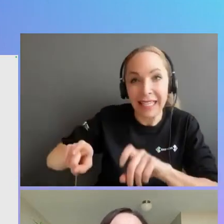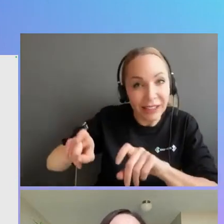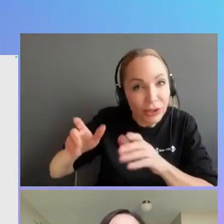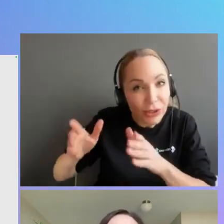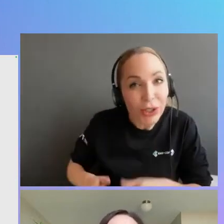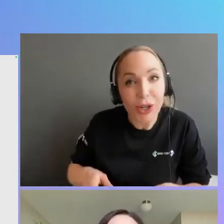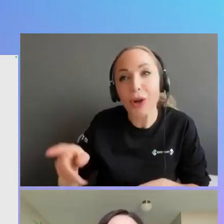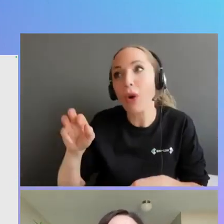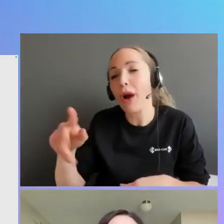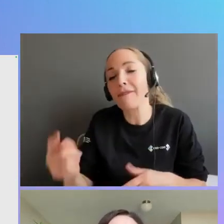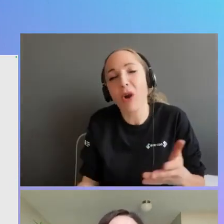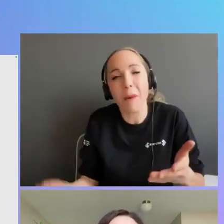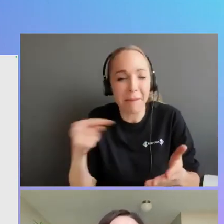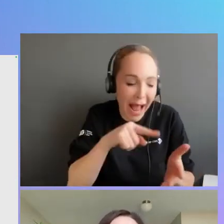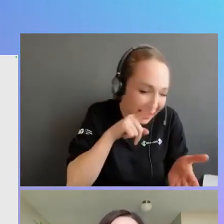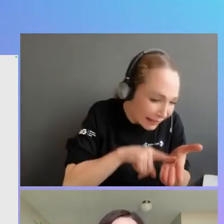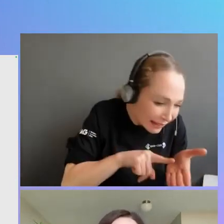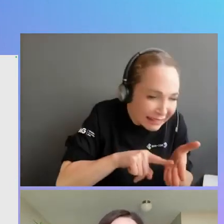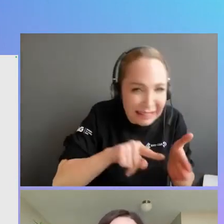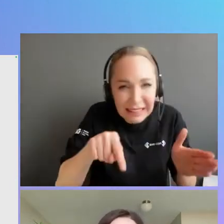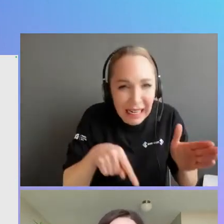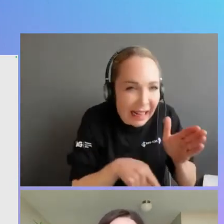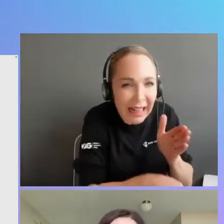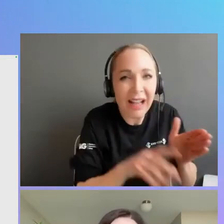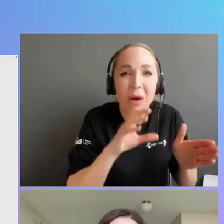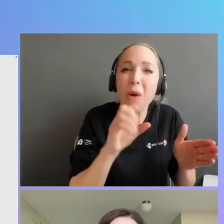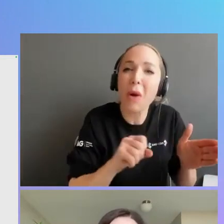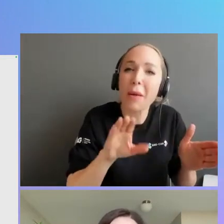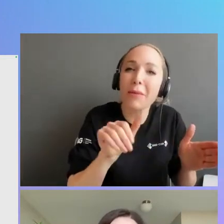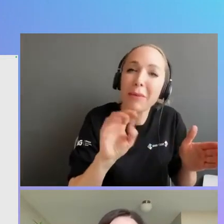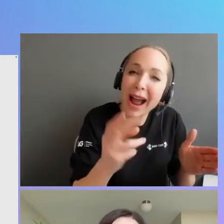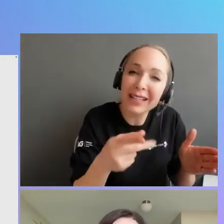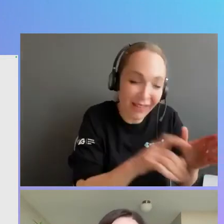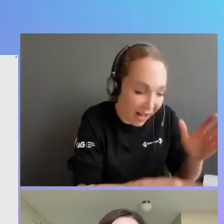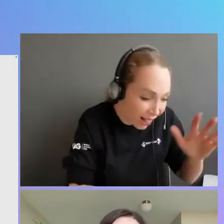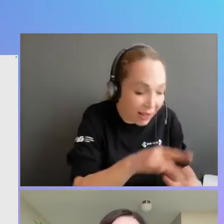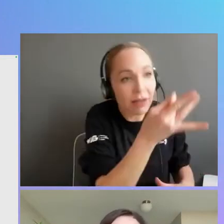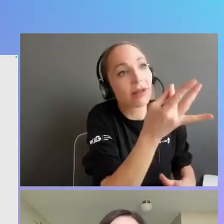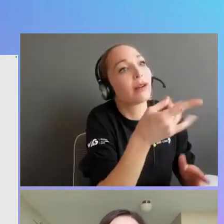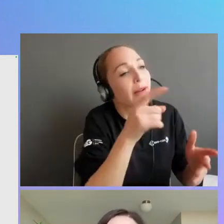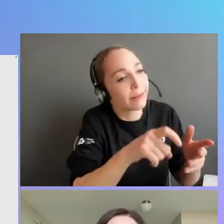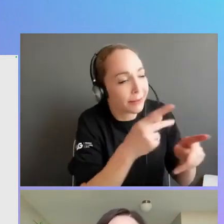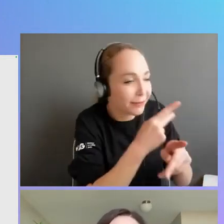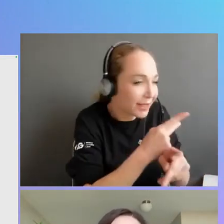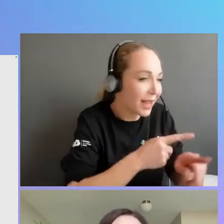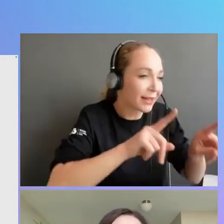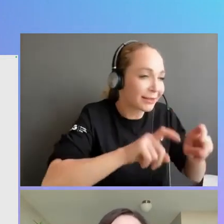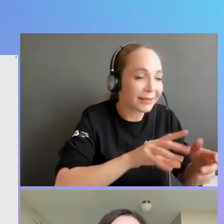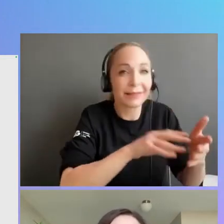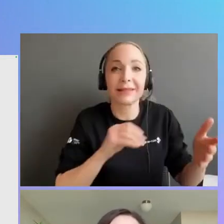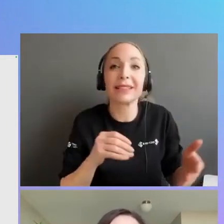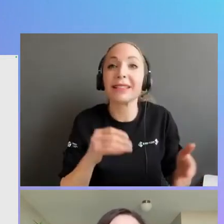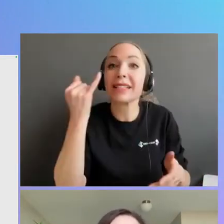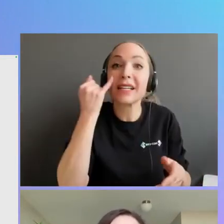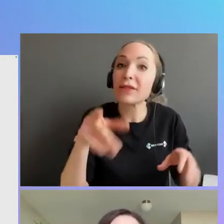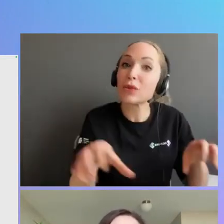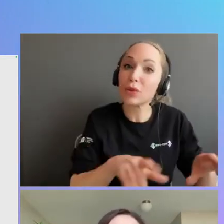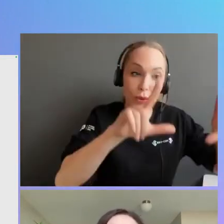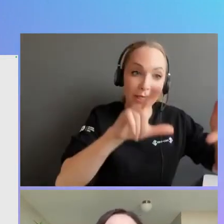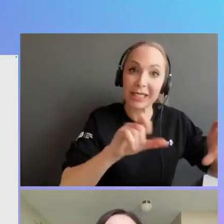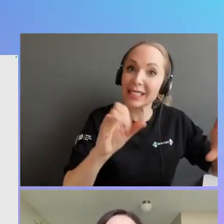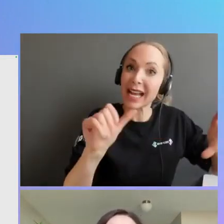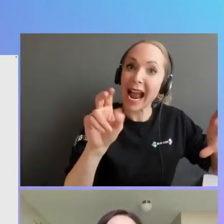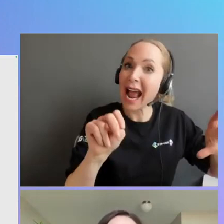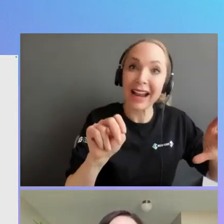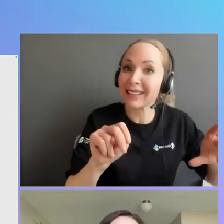issues. And running an accessibility scan on a screen before you commit your code should be a really quick and painless exercise.